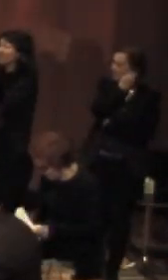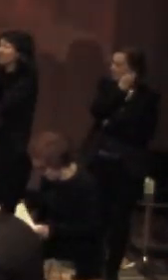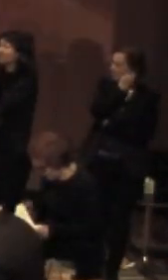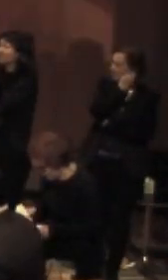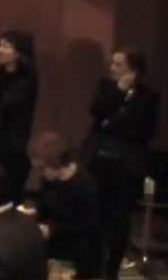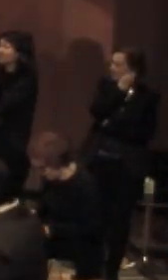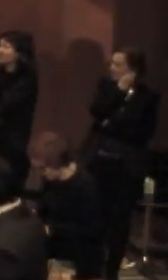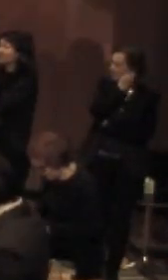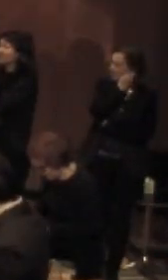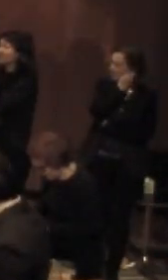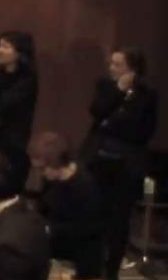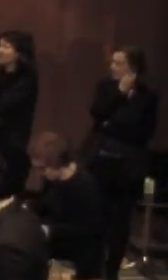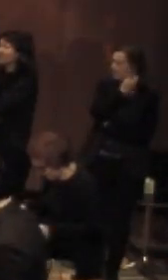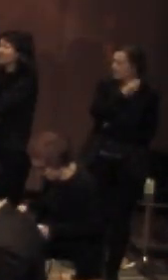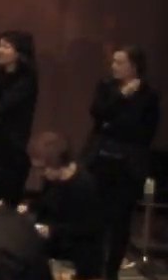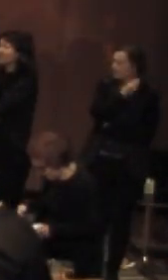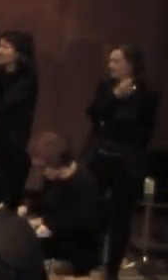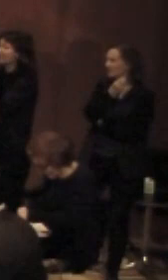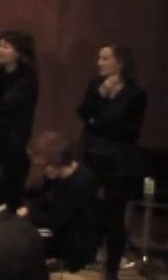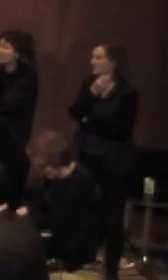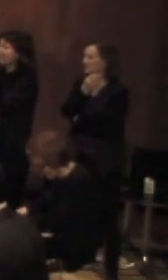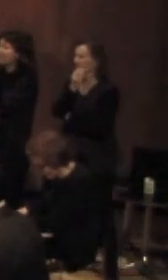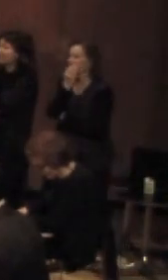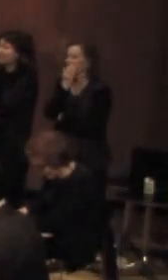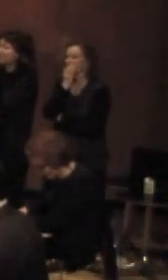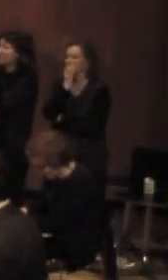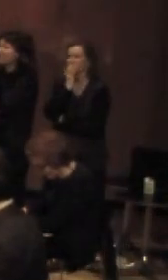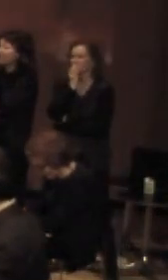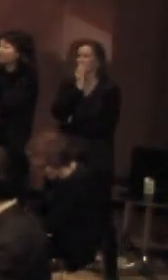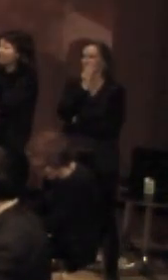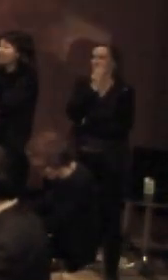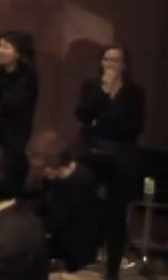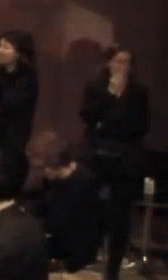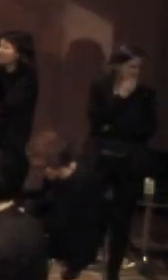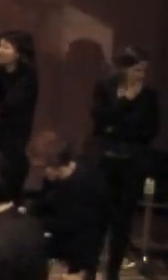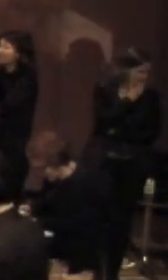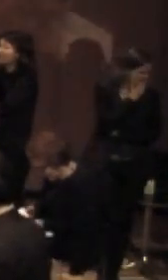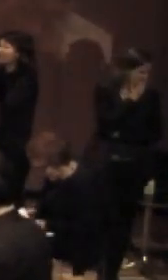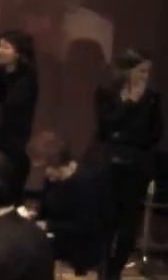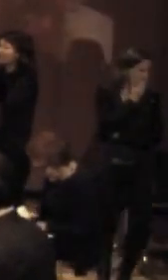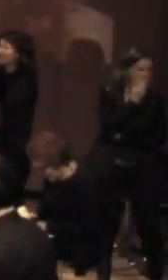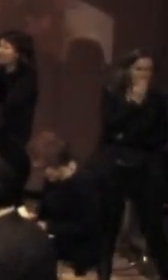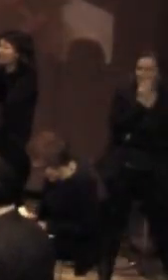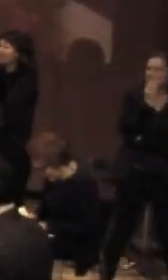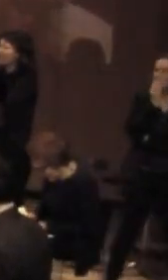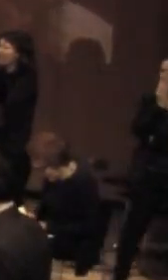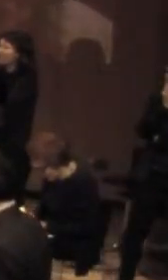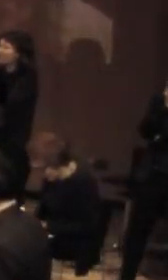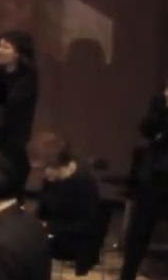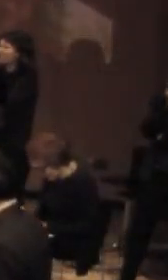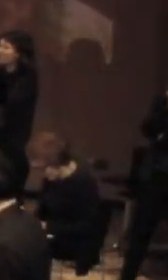yeah it hurts really hurts now it now now it really really